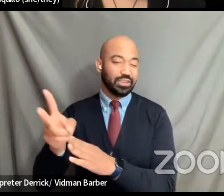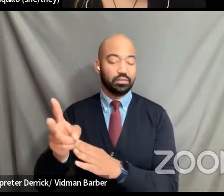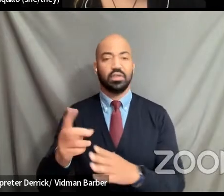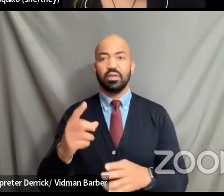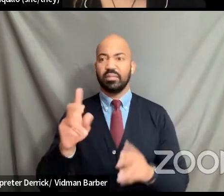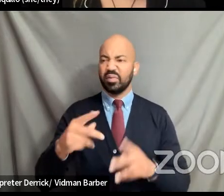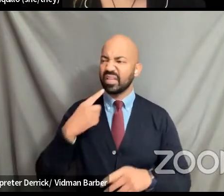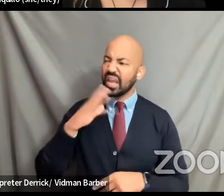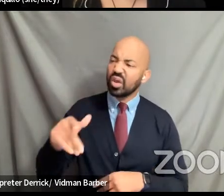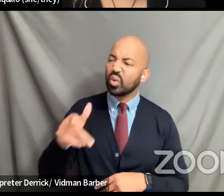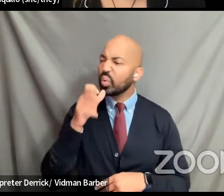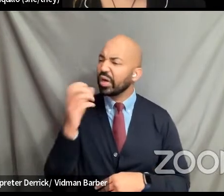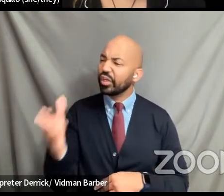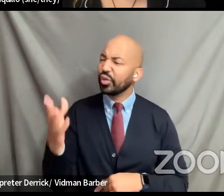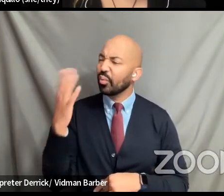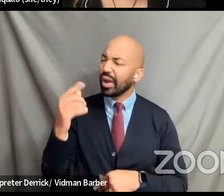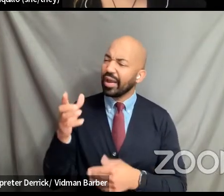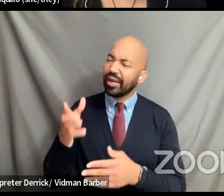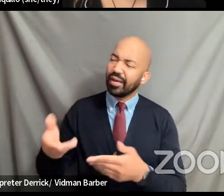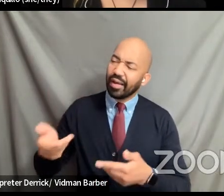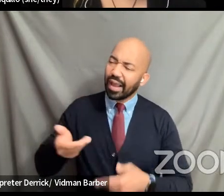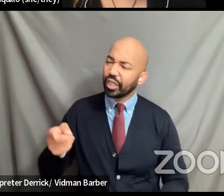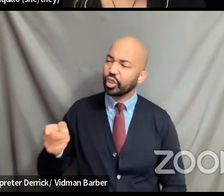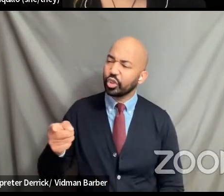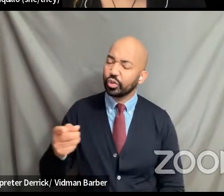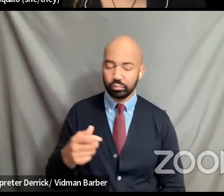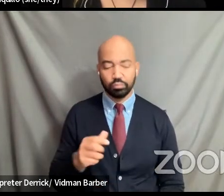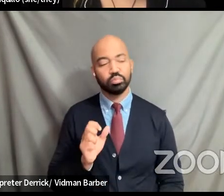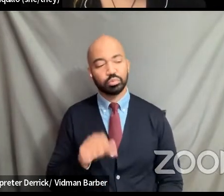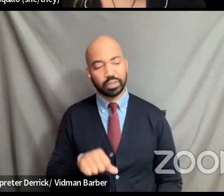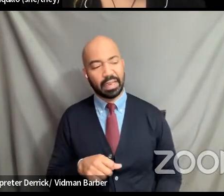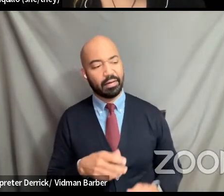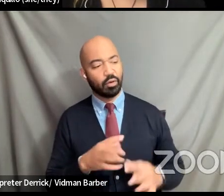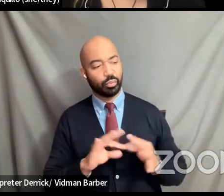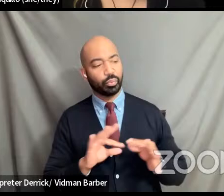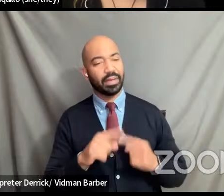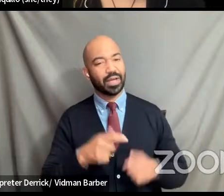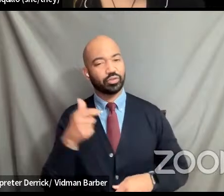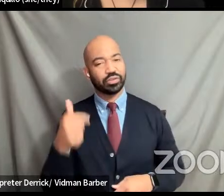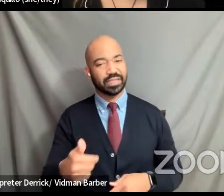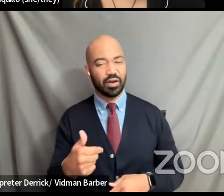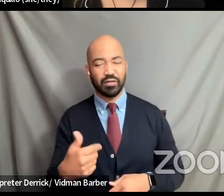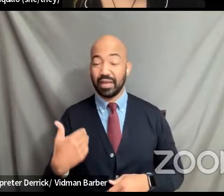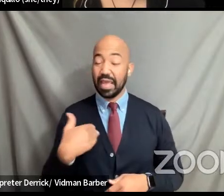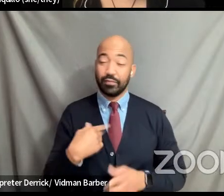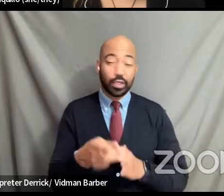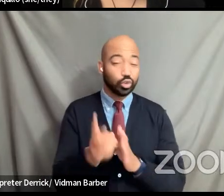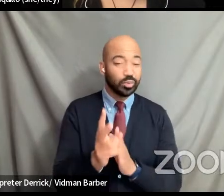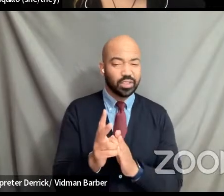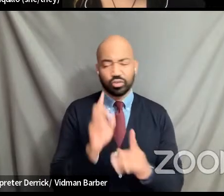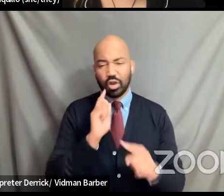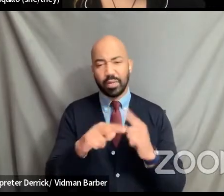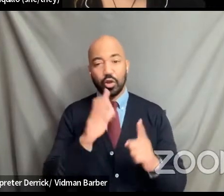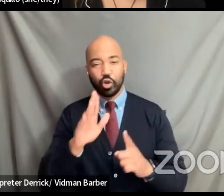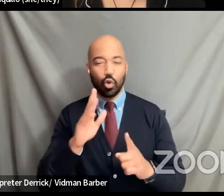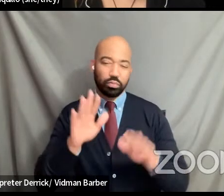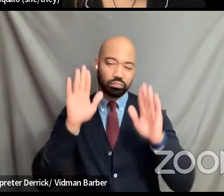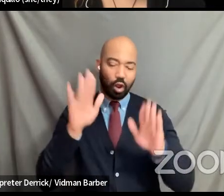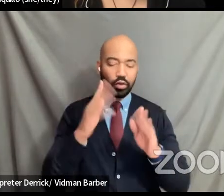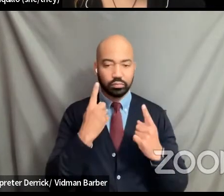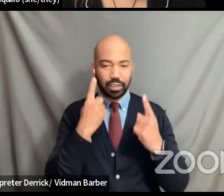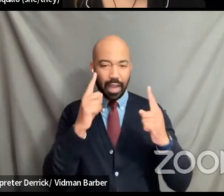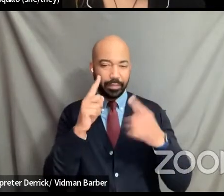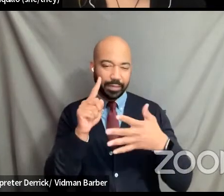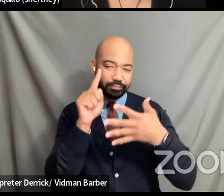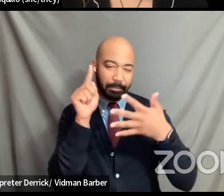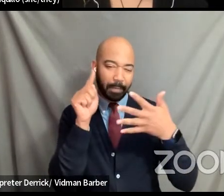you, right? Like you should be talking about yourself for at least 2 minutes to get in all of your really awesome accomplishments, like what you're really